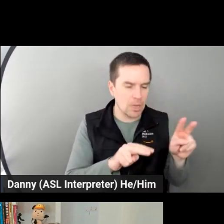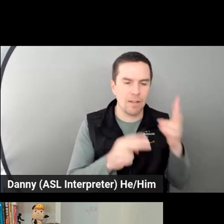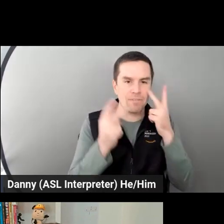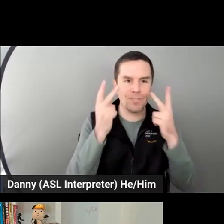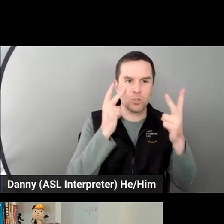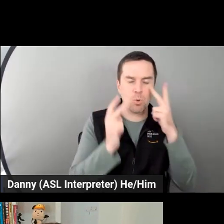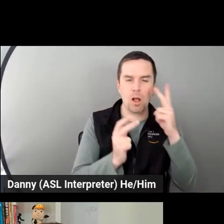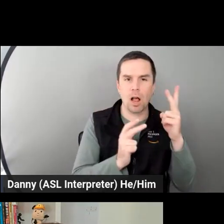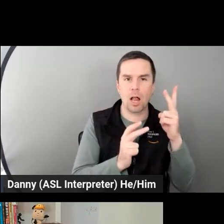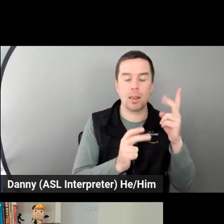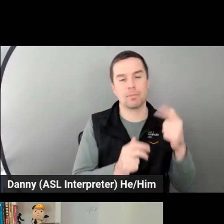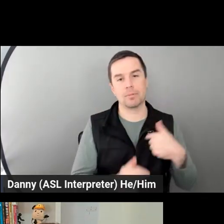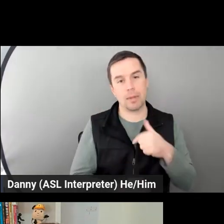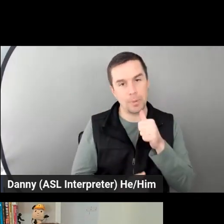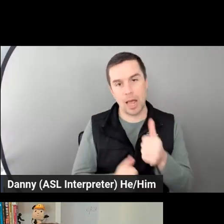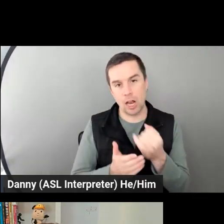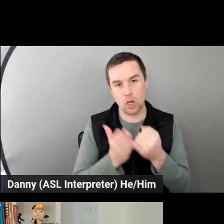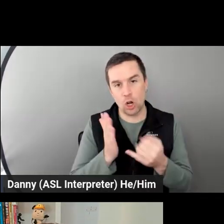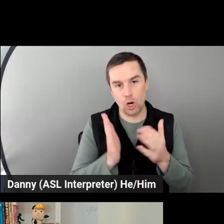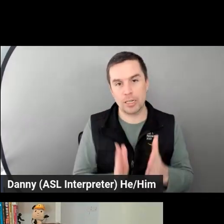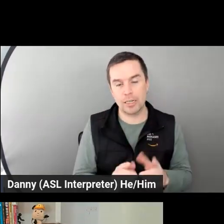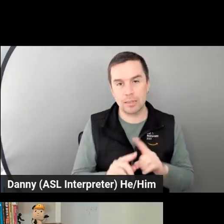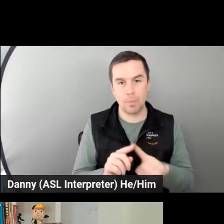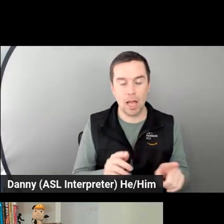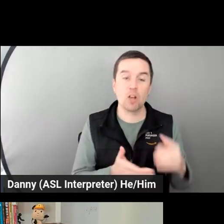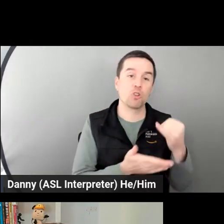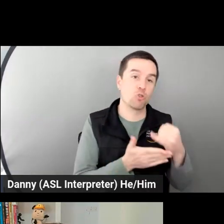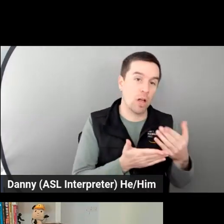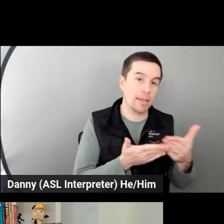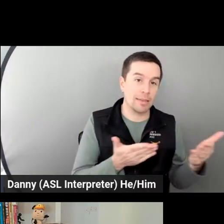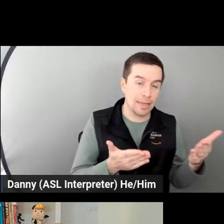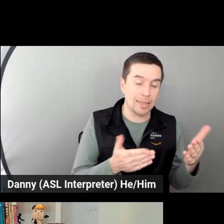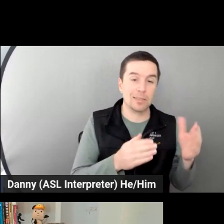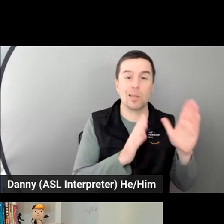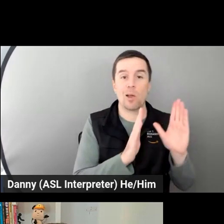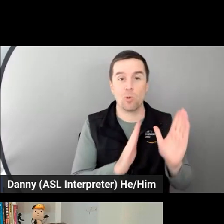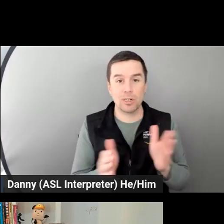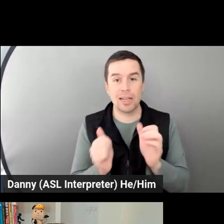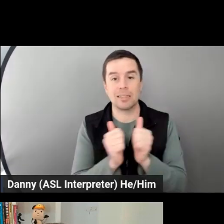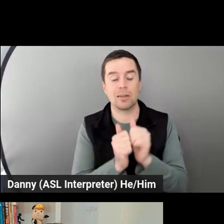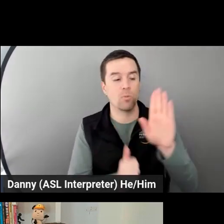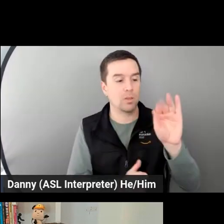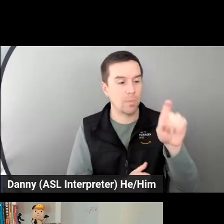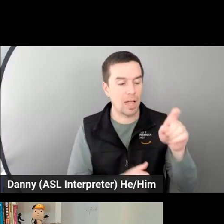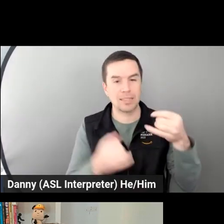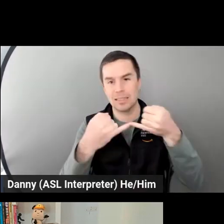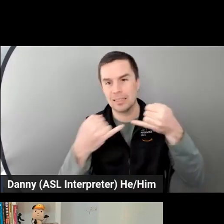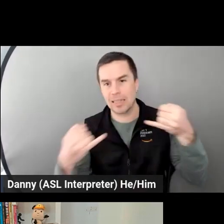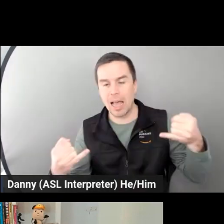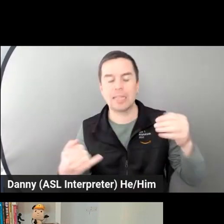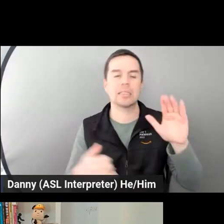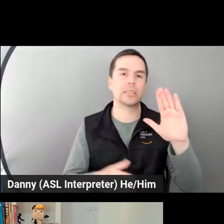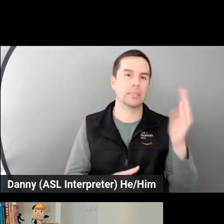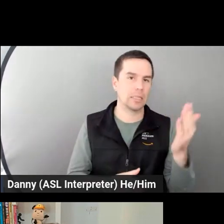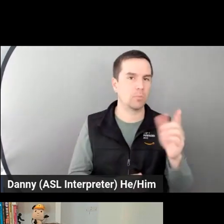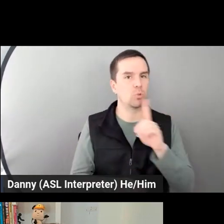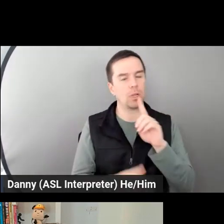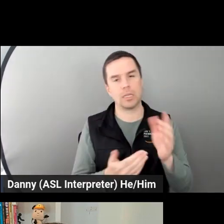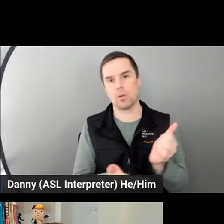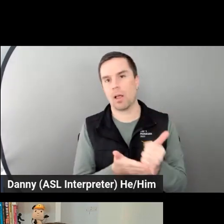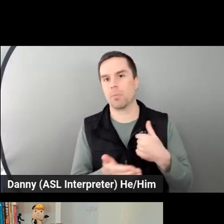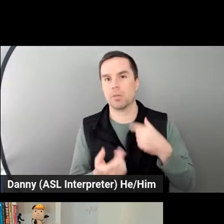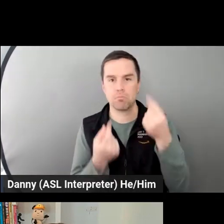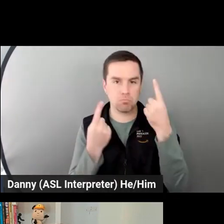but drawing things and organizing them with boxes and lines seems to be fundamental. So pretty excited about